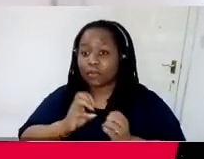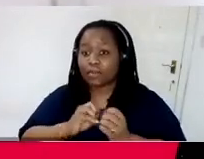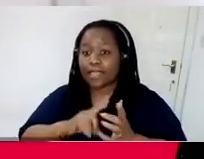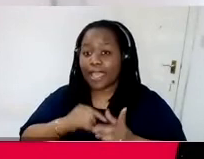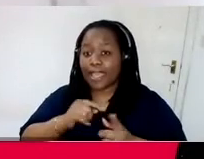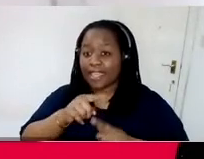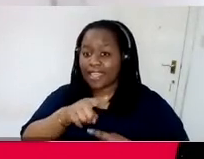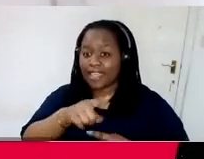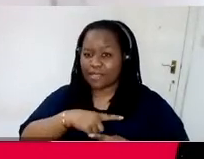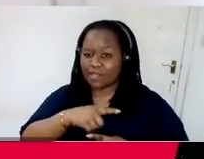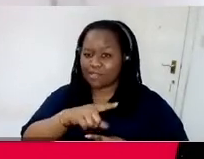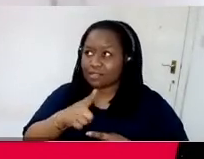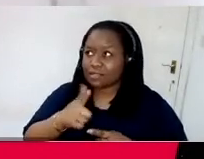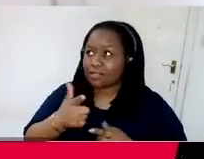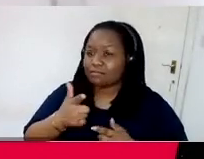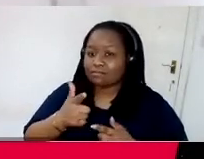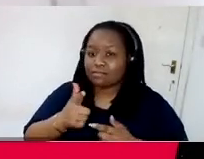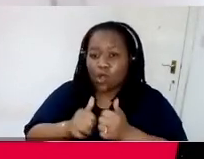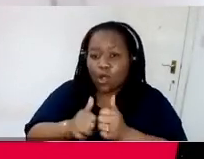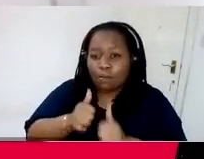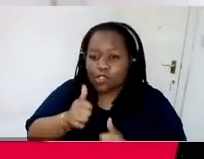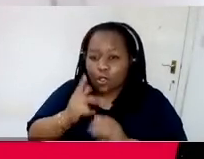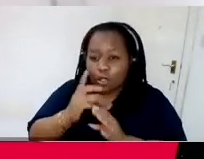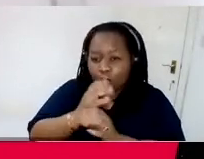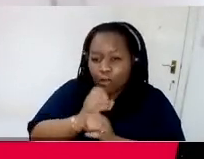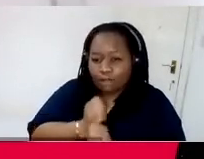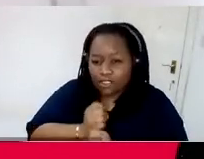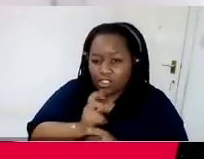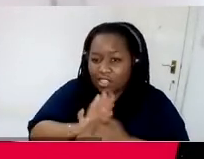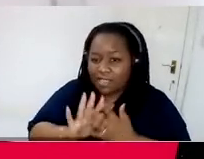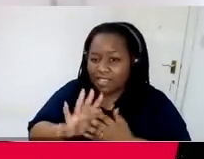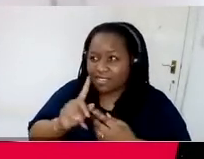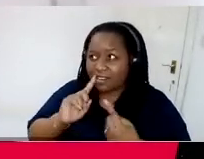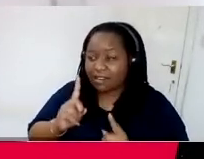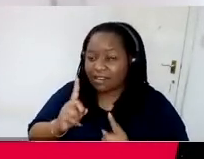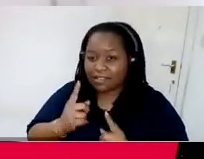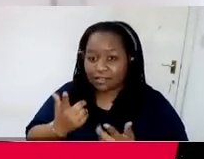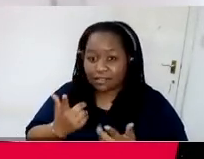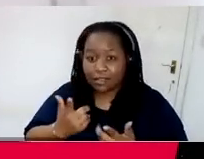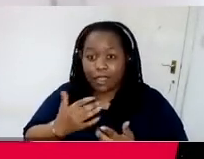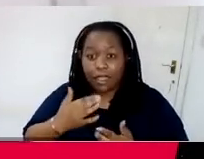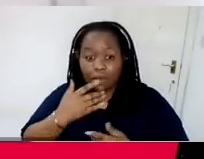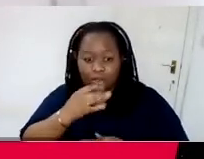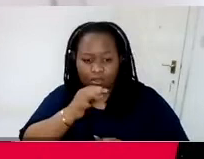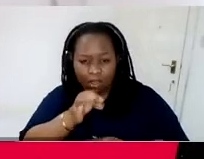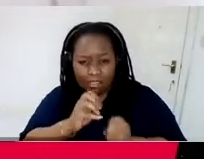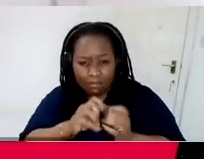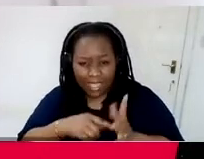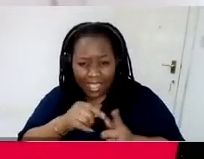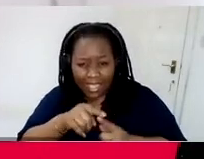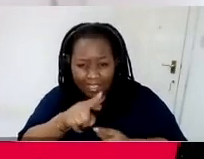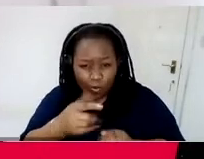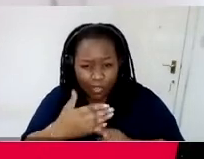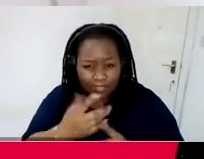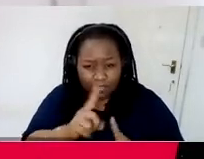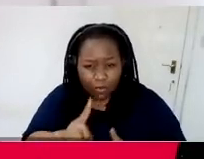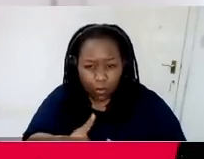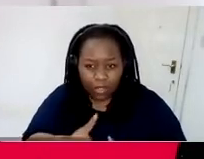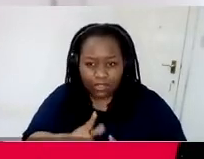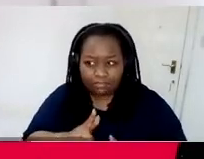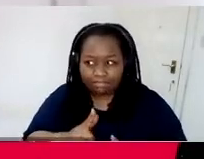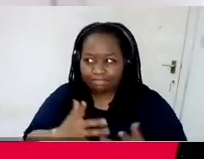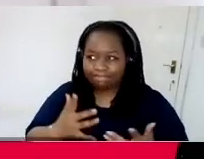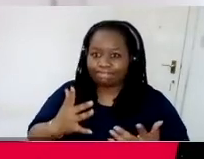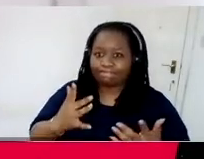on the grounds of commercial confidentiality. And when BAE Systems has questions about its activities, it